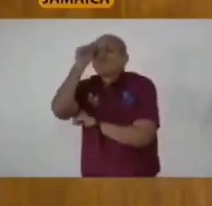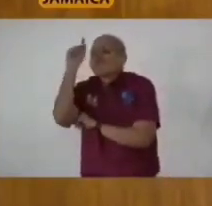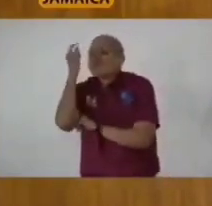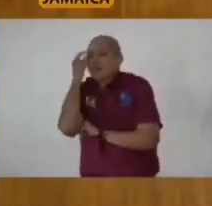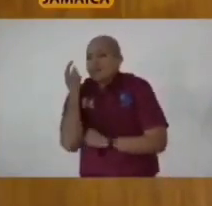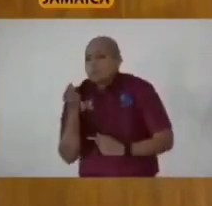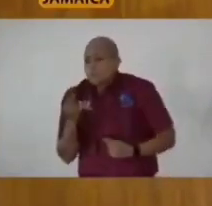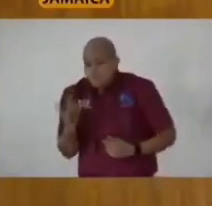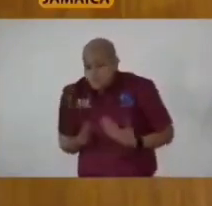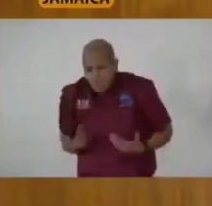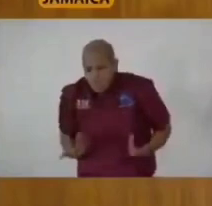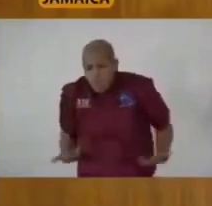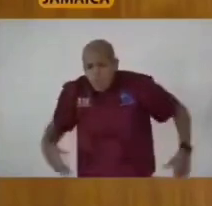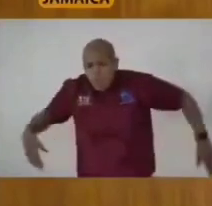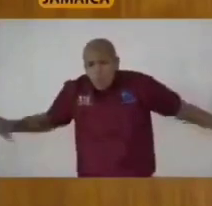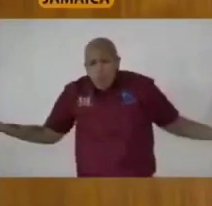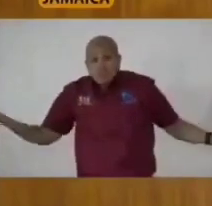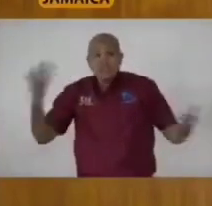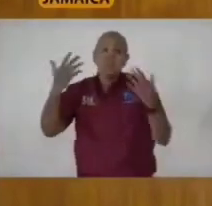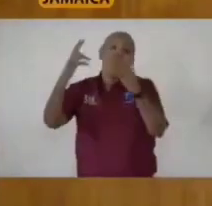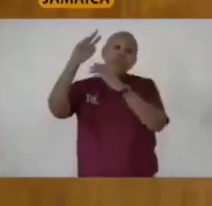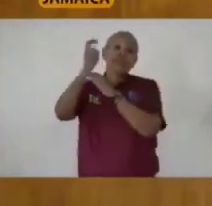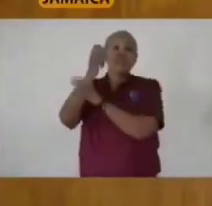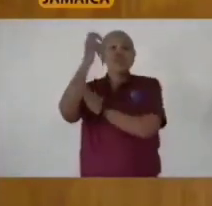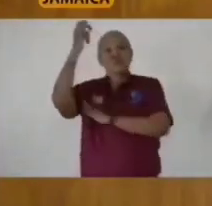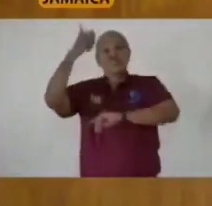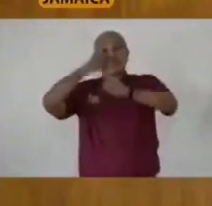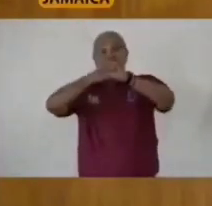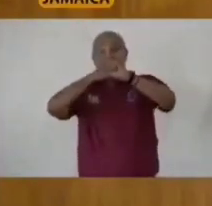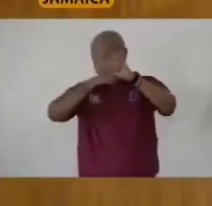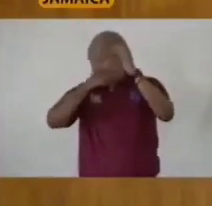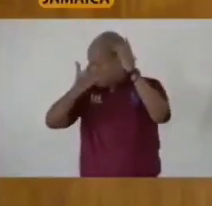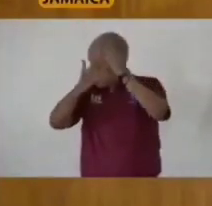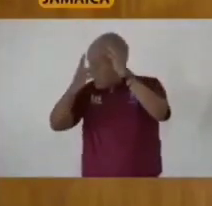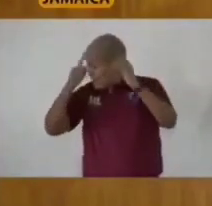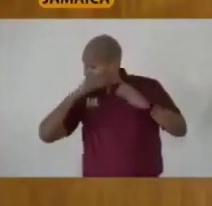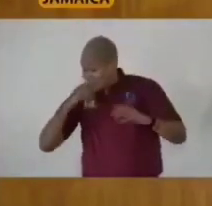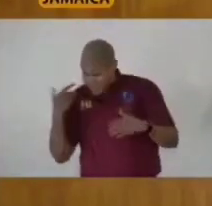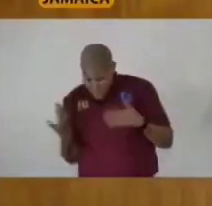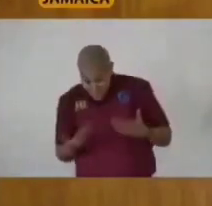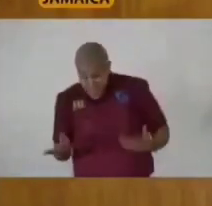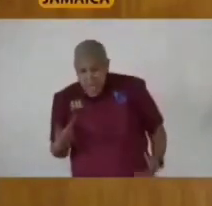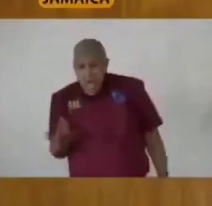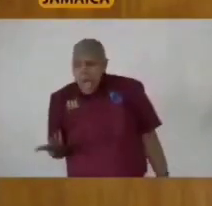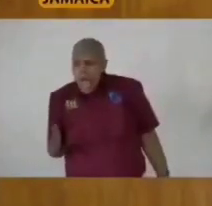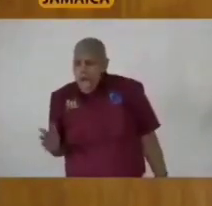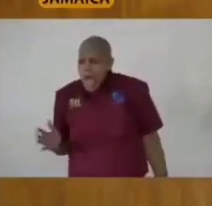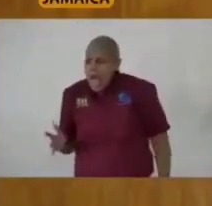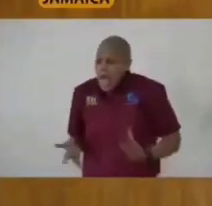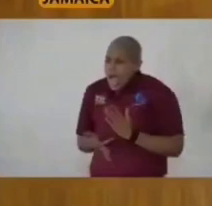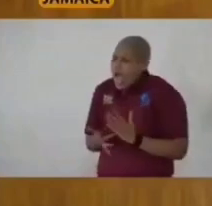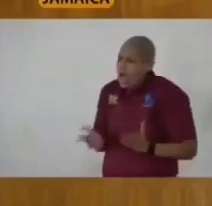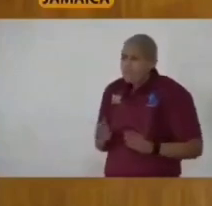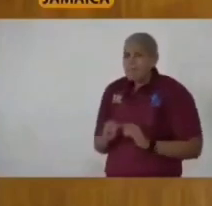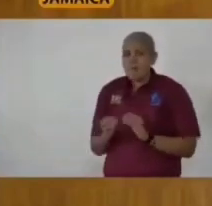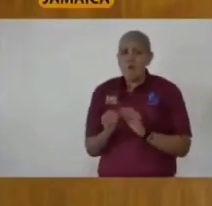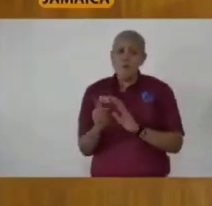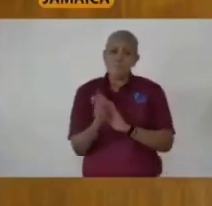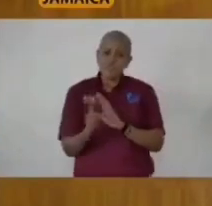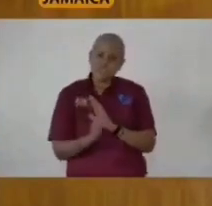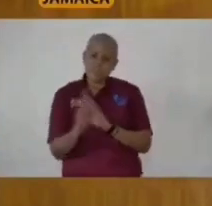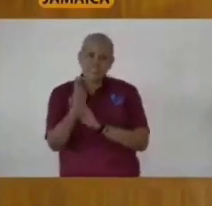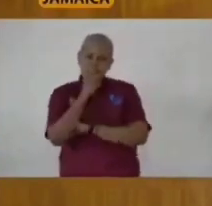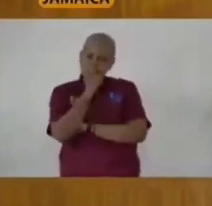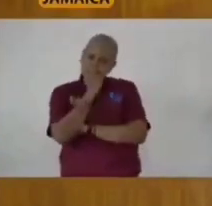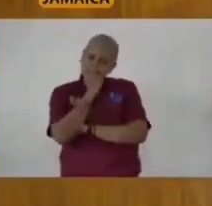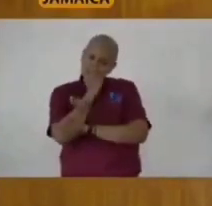government intends to go. There may be matters which are not technical legal matters, but are more issues of principle affecting